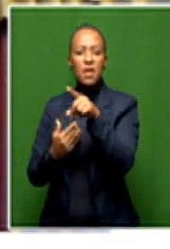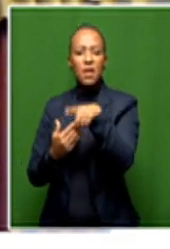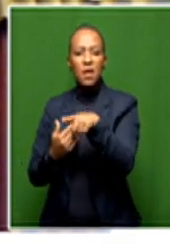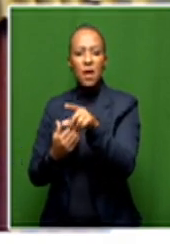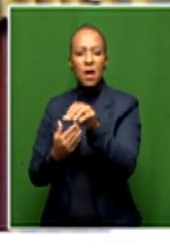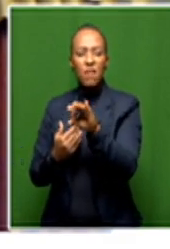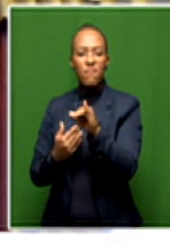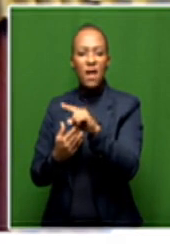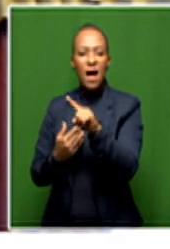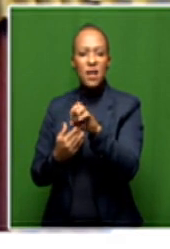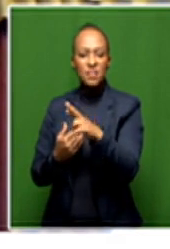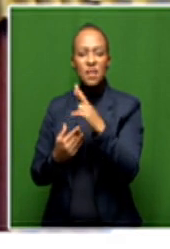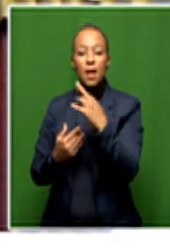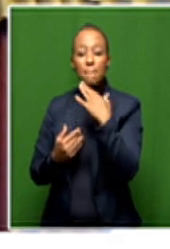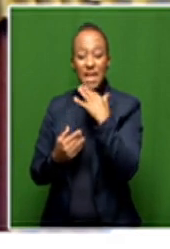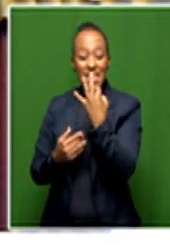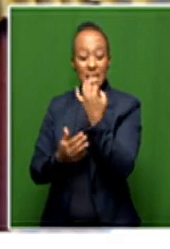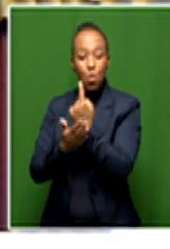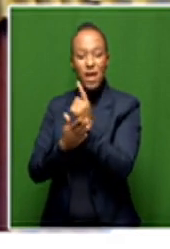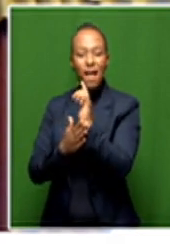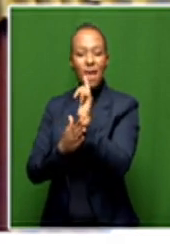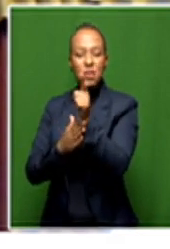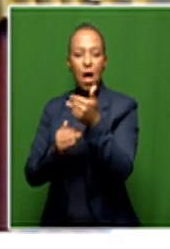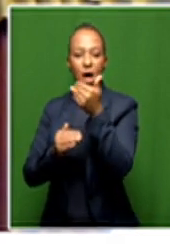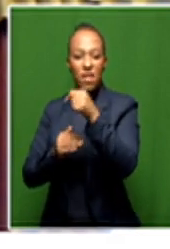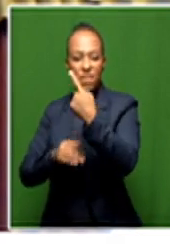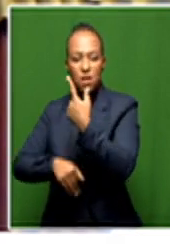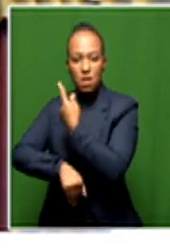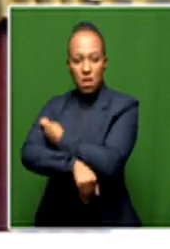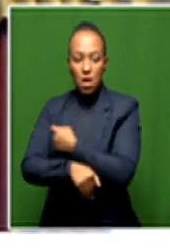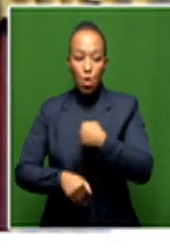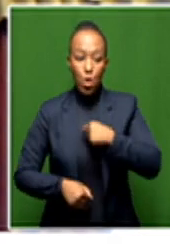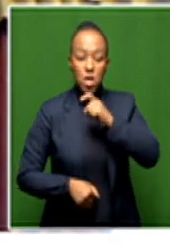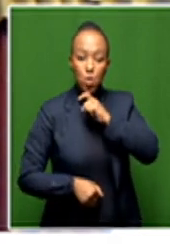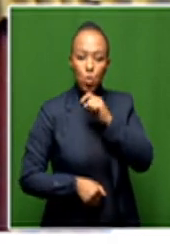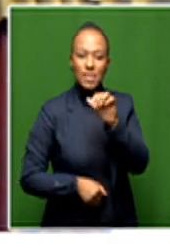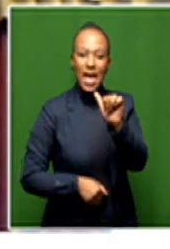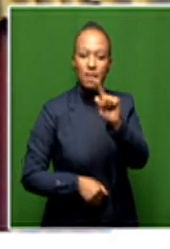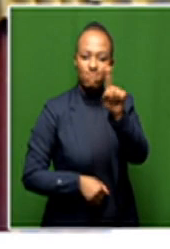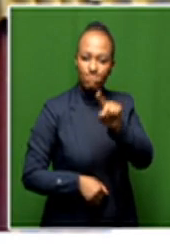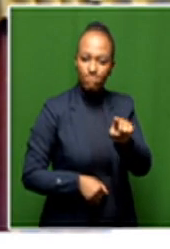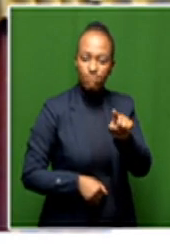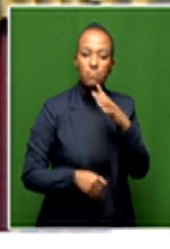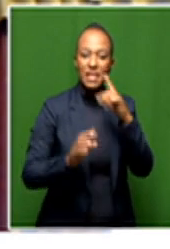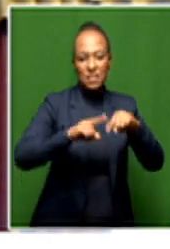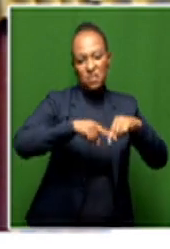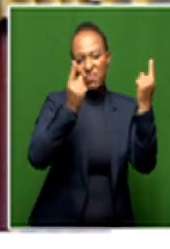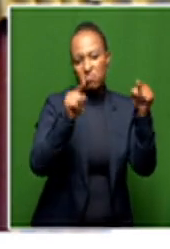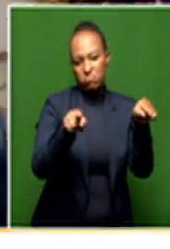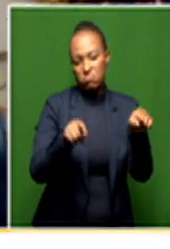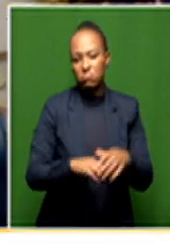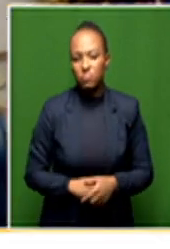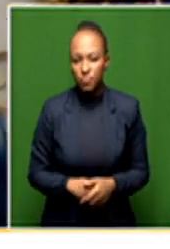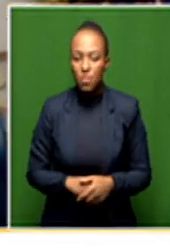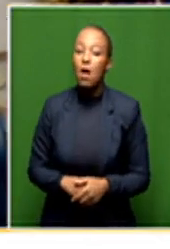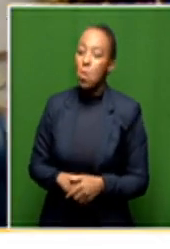using Pfizer, and that's 3 weeks later. But we're not using the Pfizer one. We are using the AstraZeneca one. There's a difference. Okay, so that's an